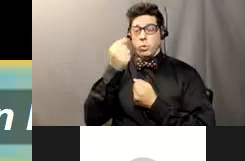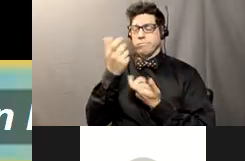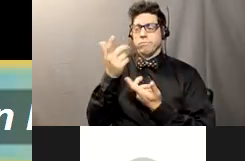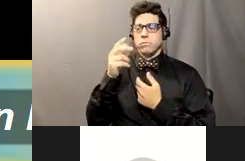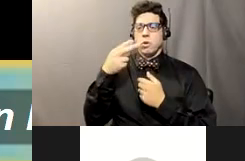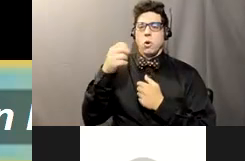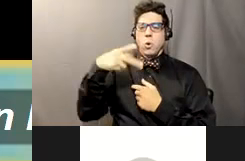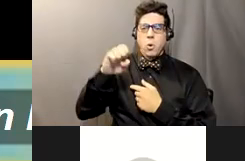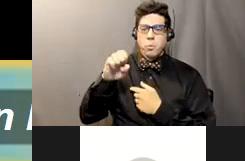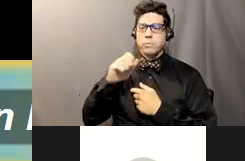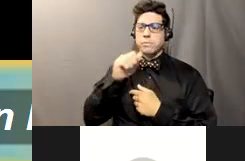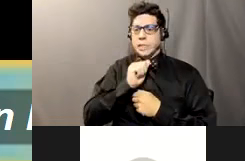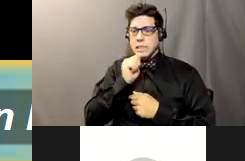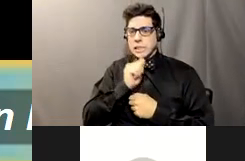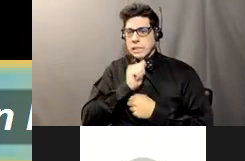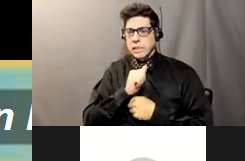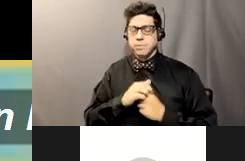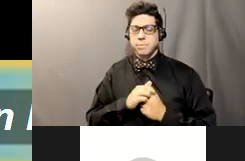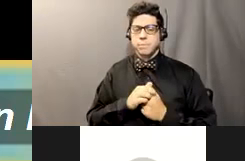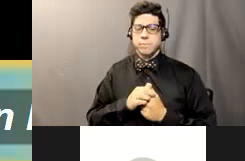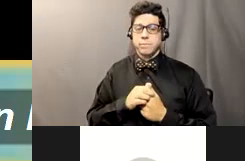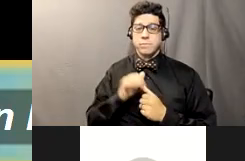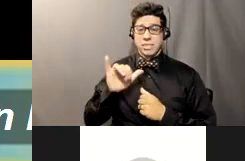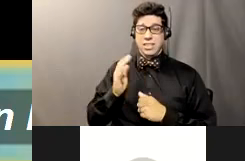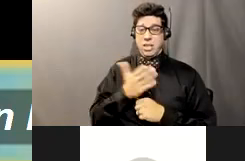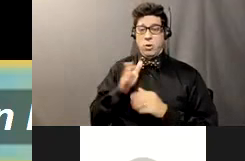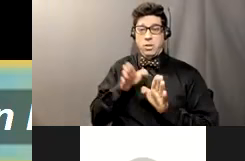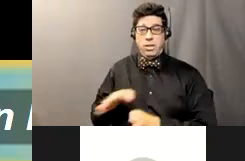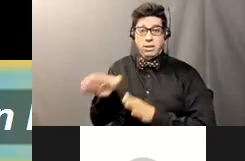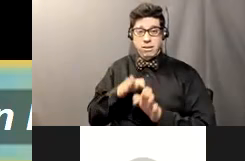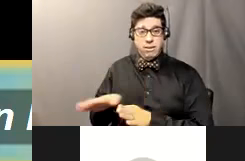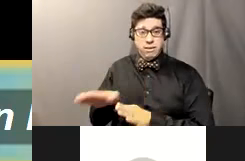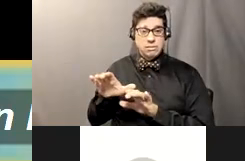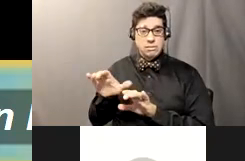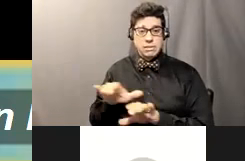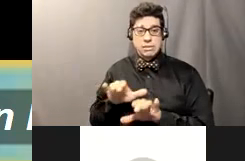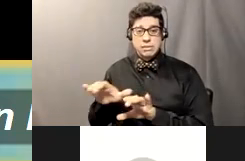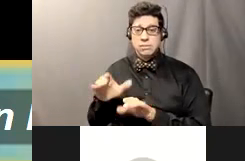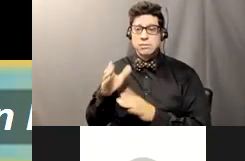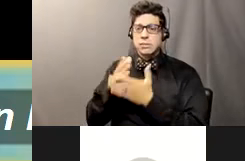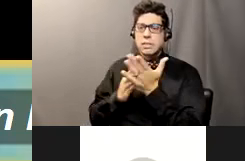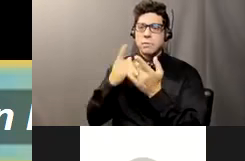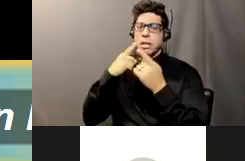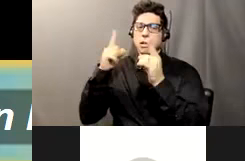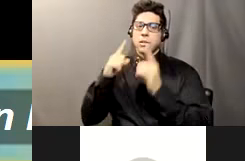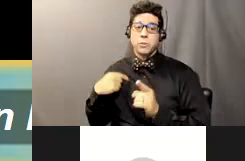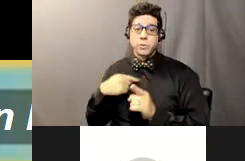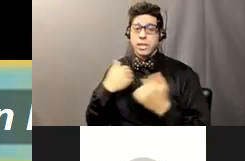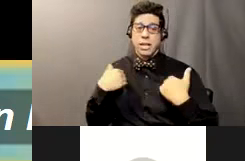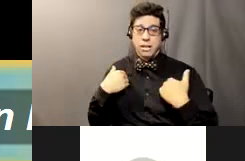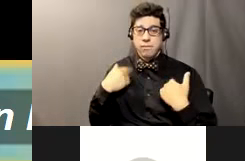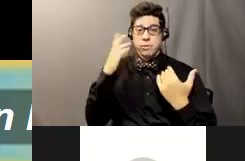was putting our strategic plan into action, and here's some accomplishments that we have for